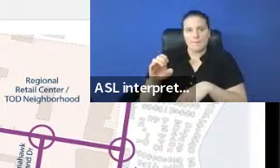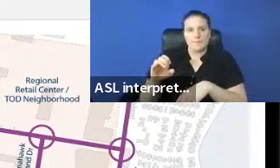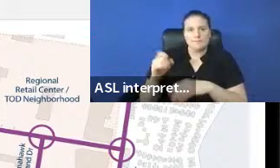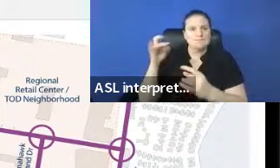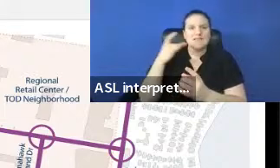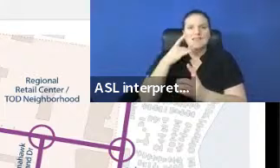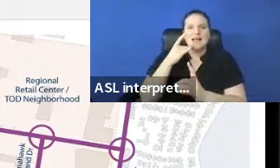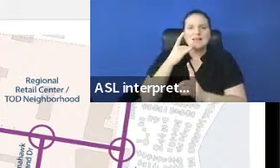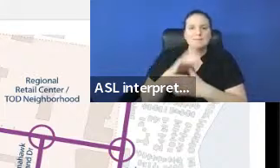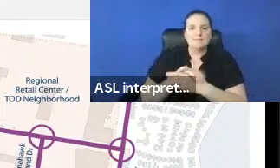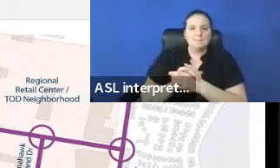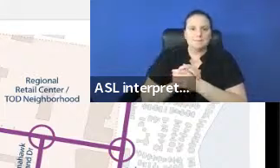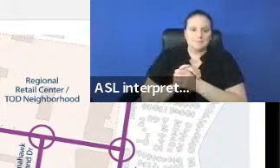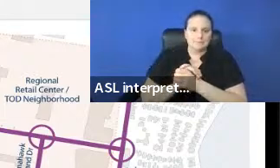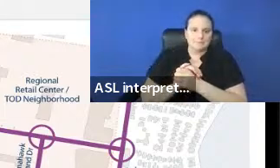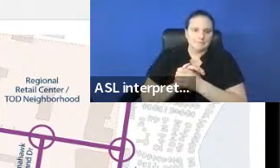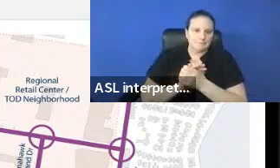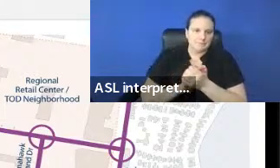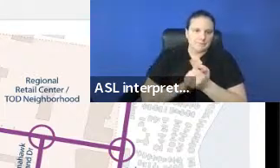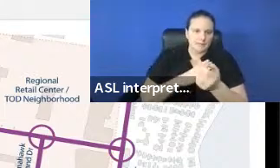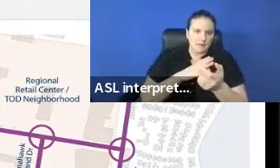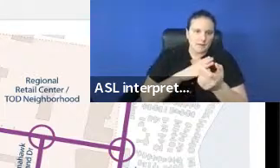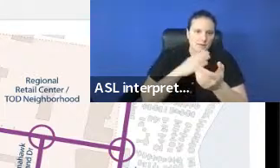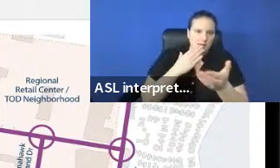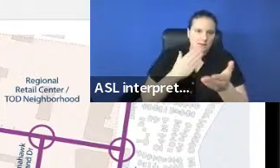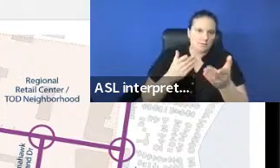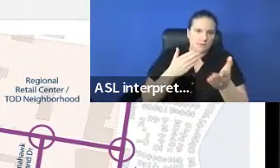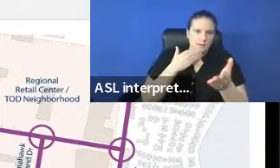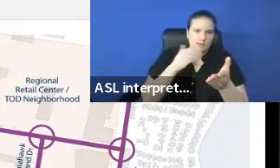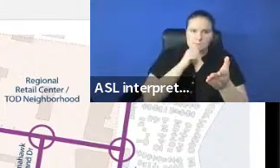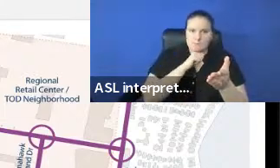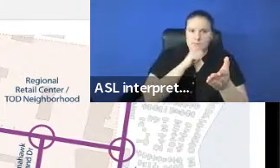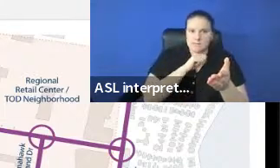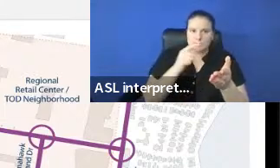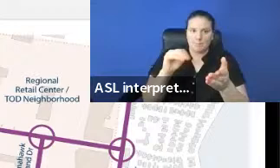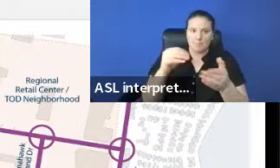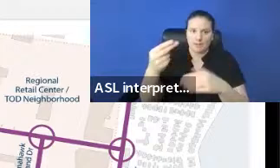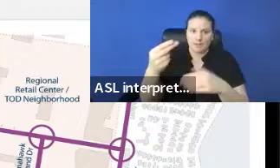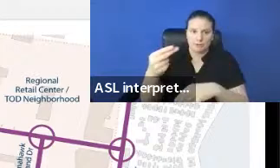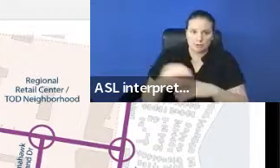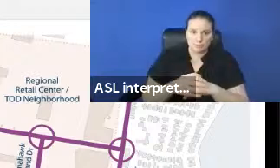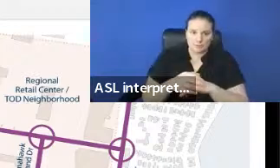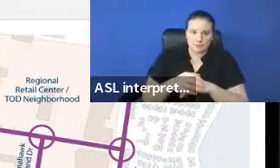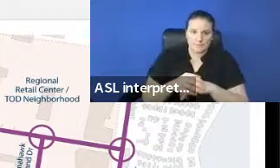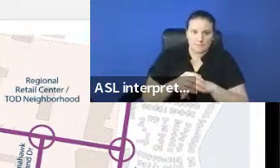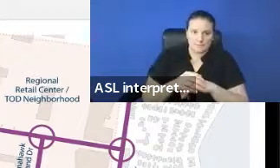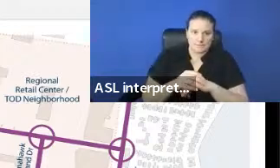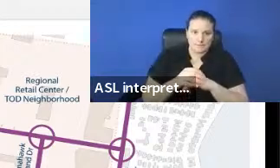All right, thank you for that. Tom, thank you for your patience. Tom H.